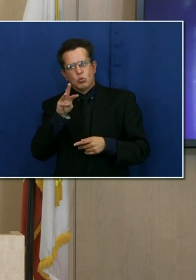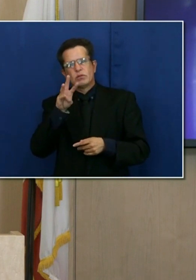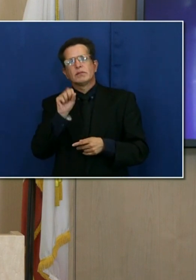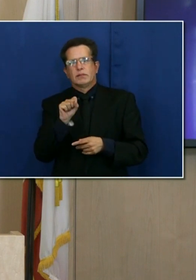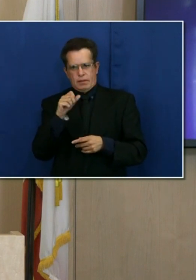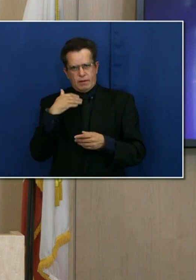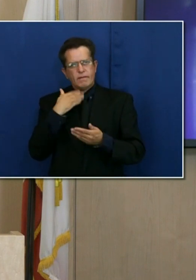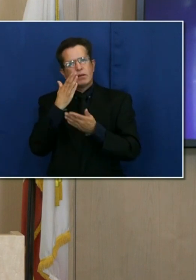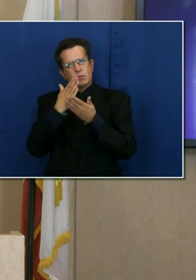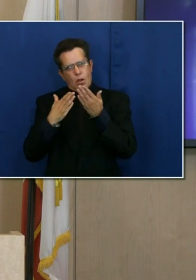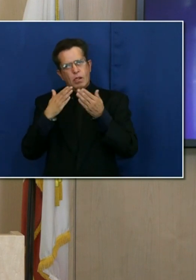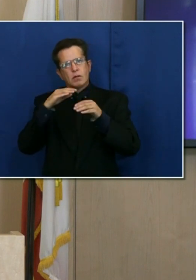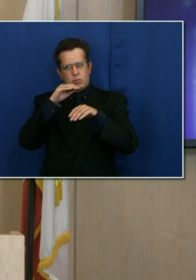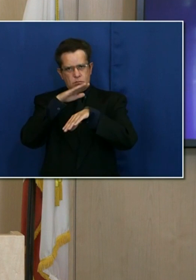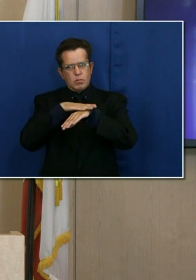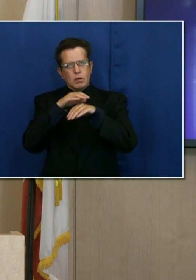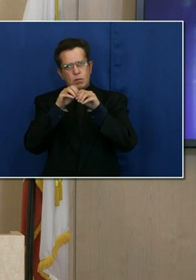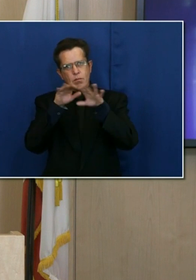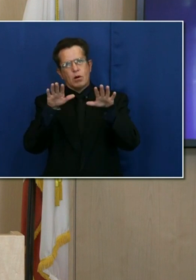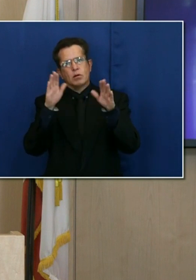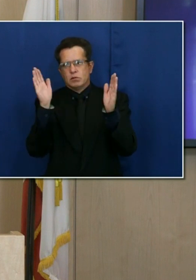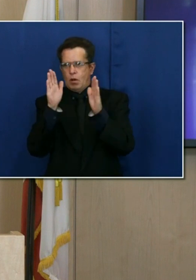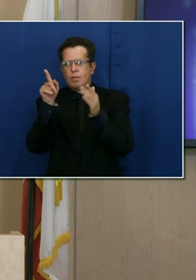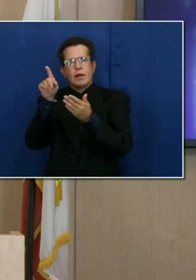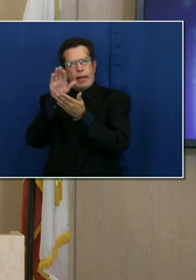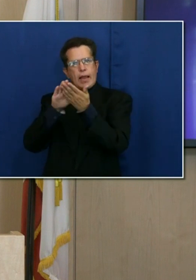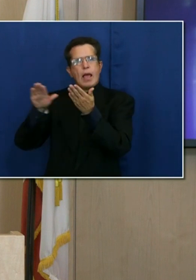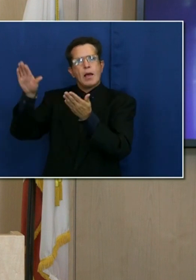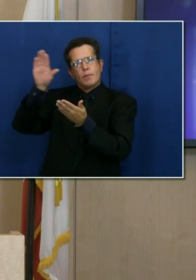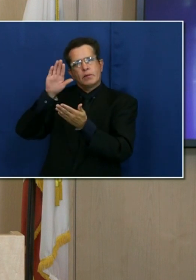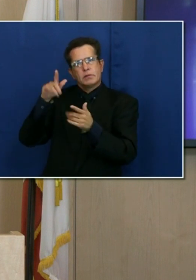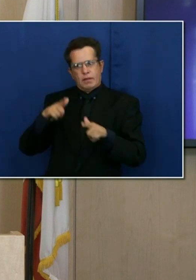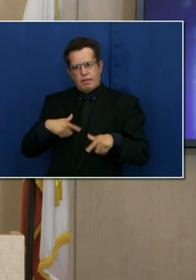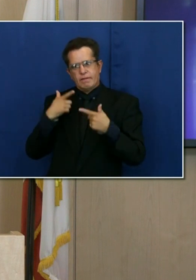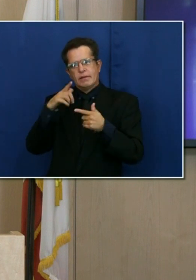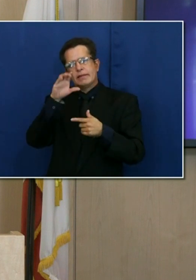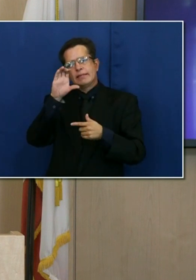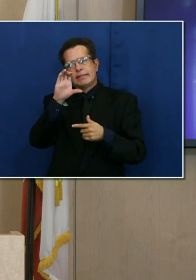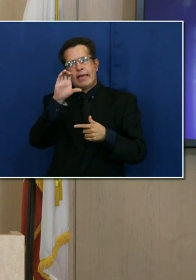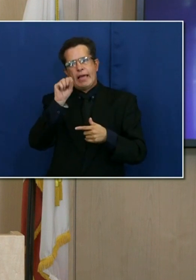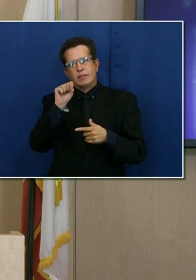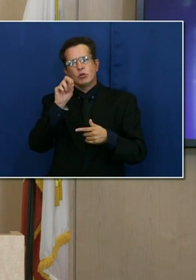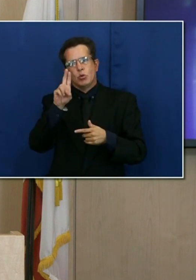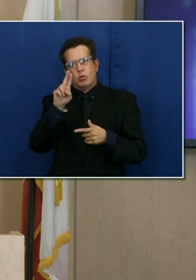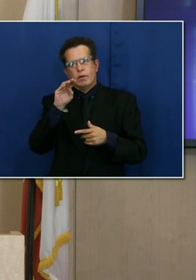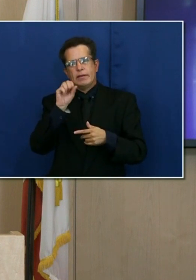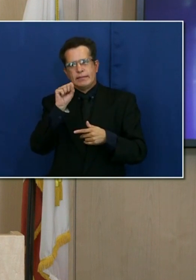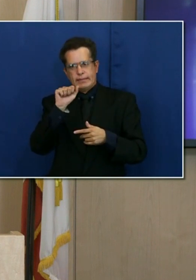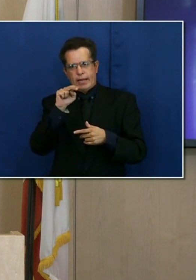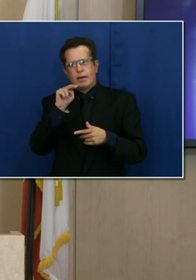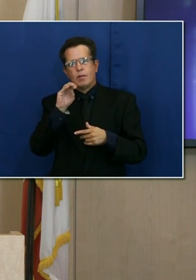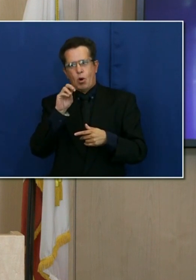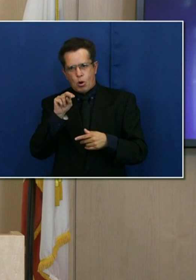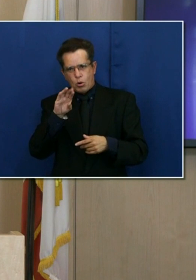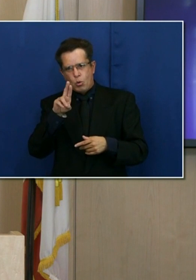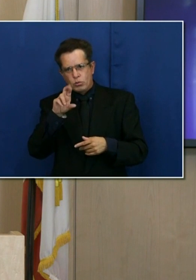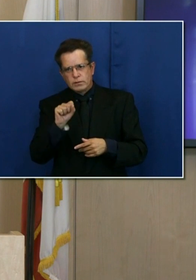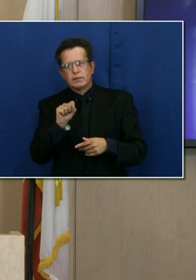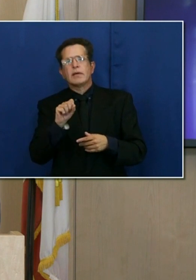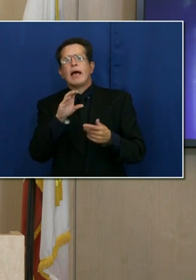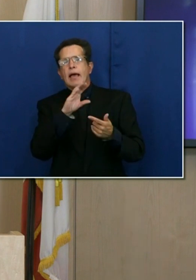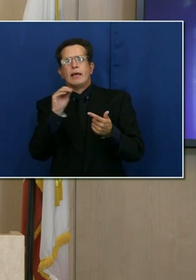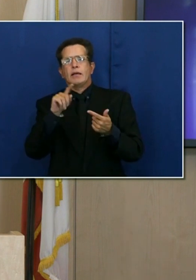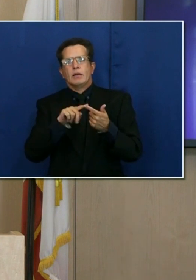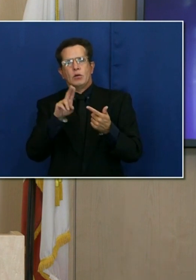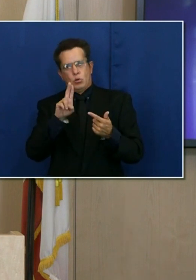number of cases regarding on-campus populations of students living at CSU San Marcos and USD. Is the county